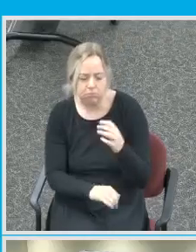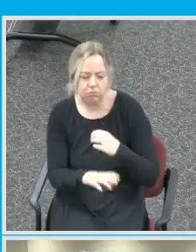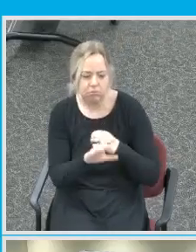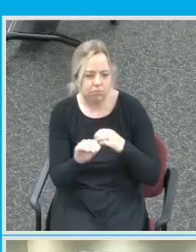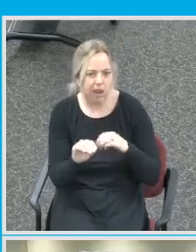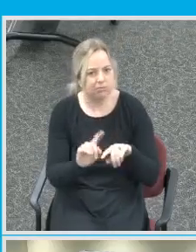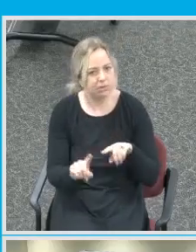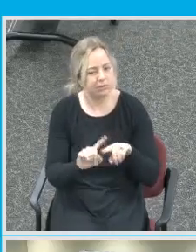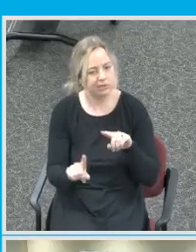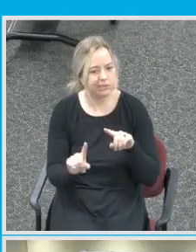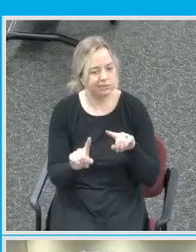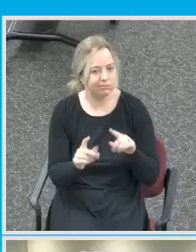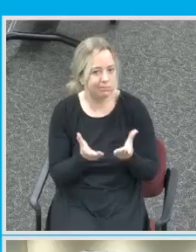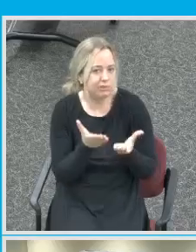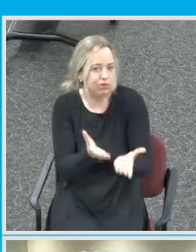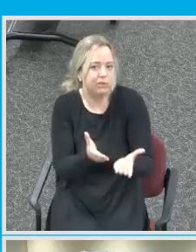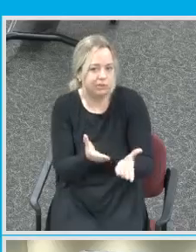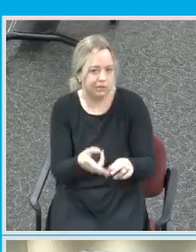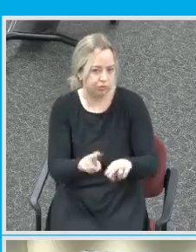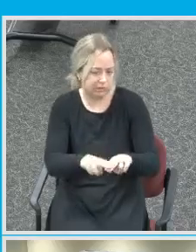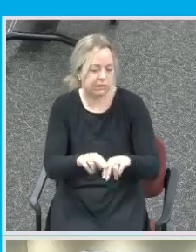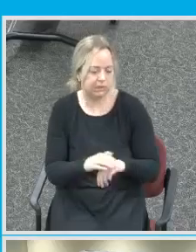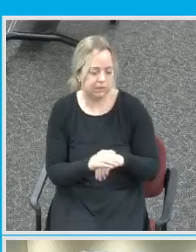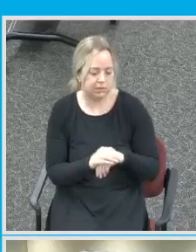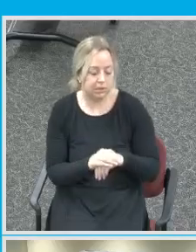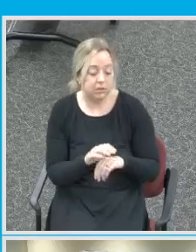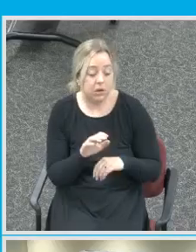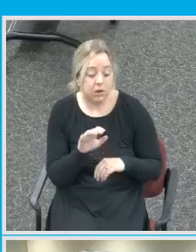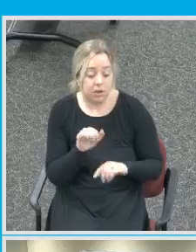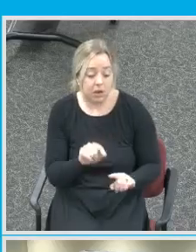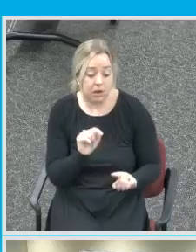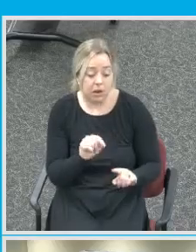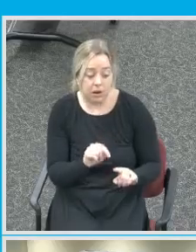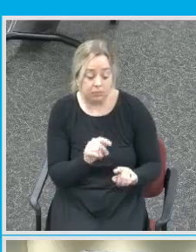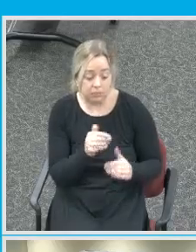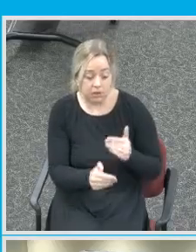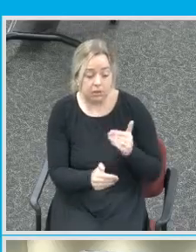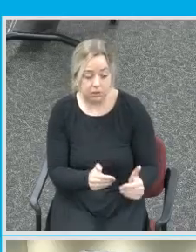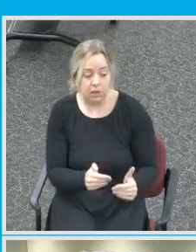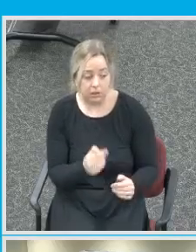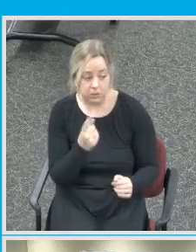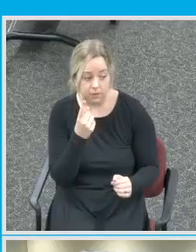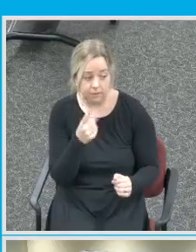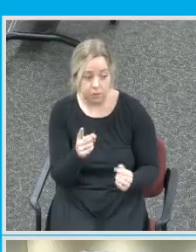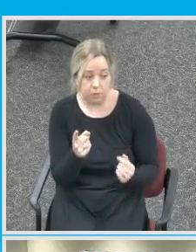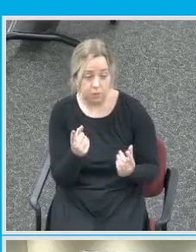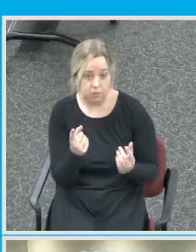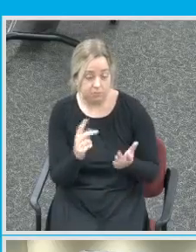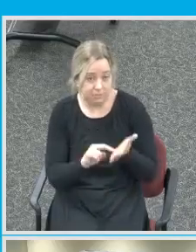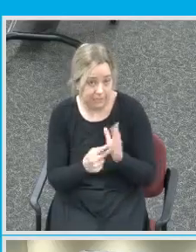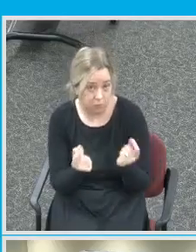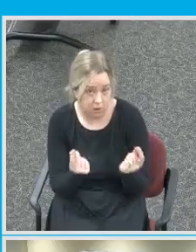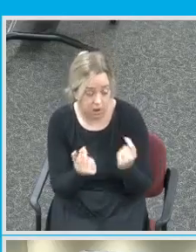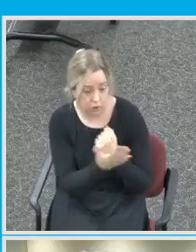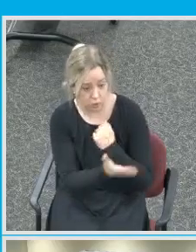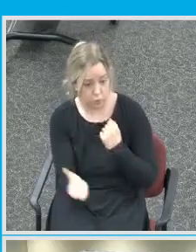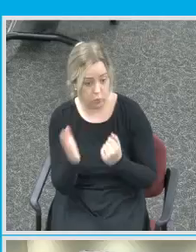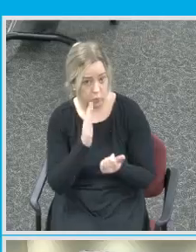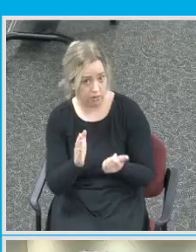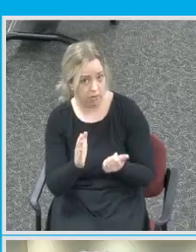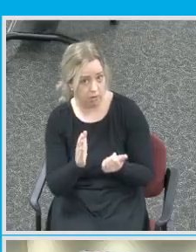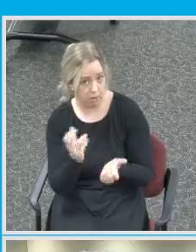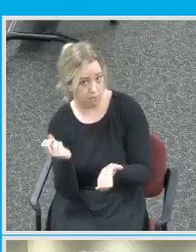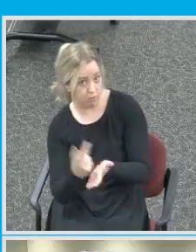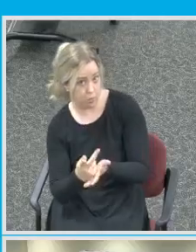increases will be. And that's a process where you all approve a public hearing, and